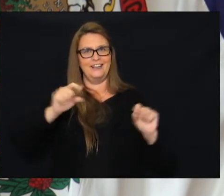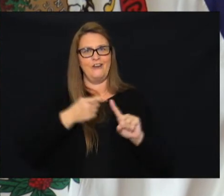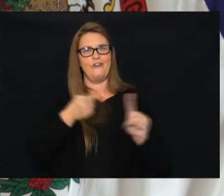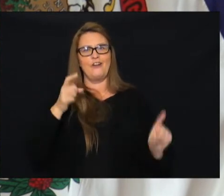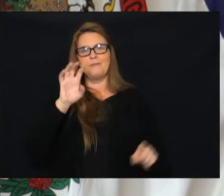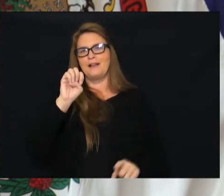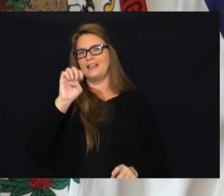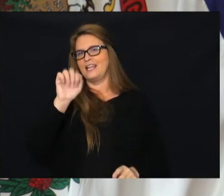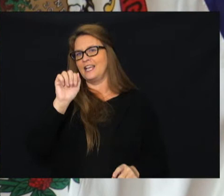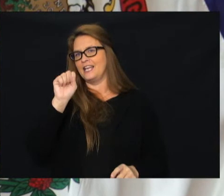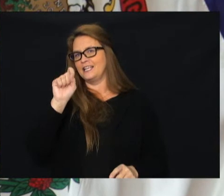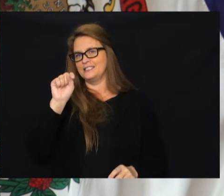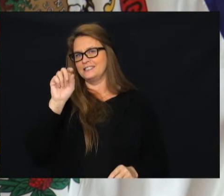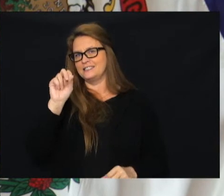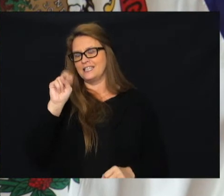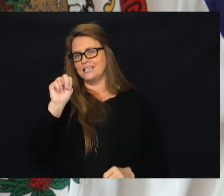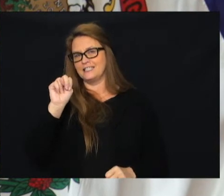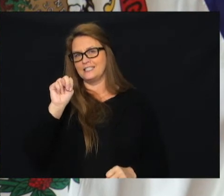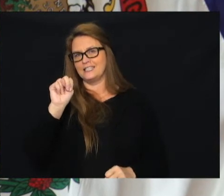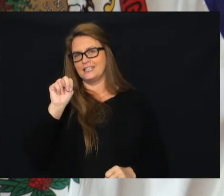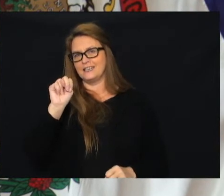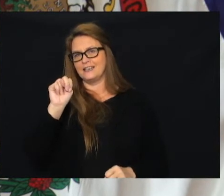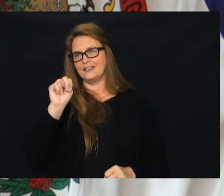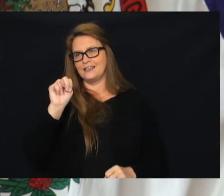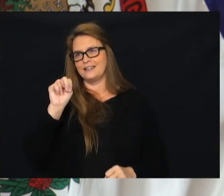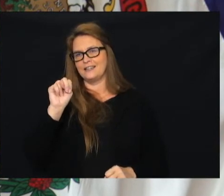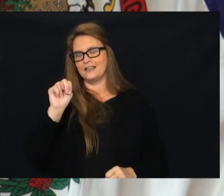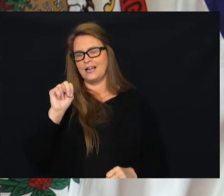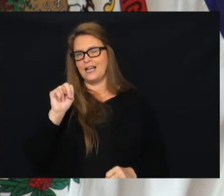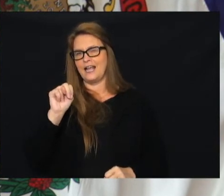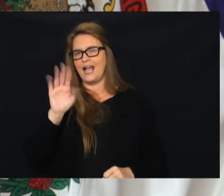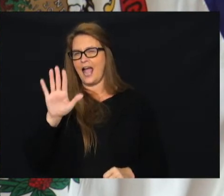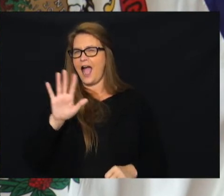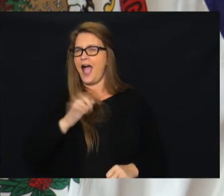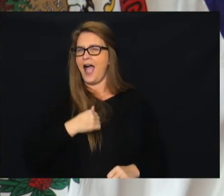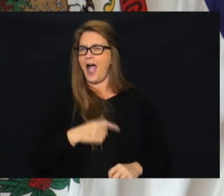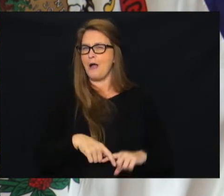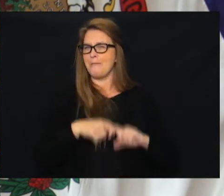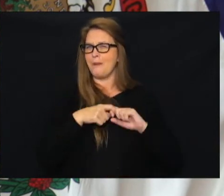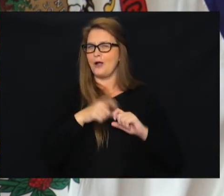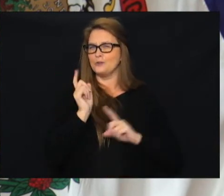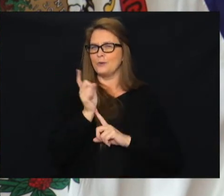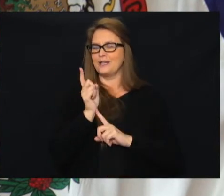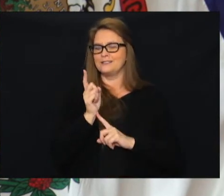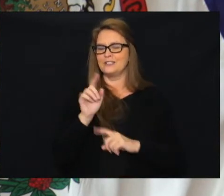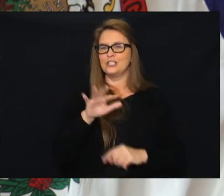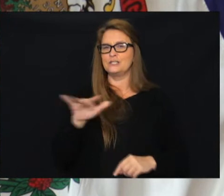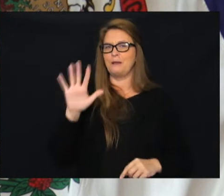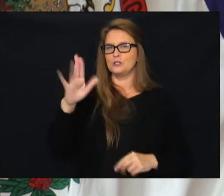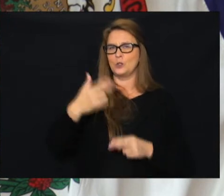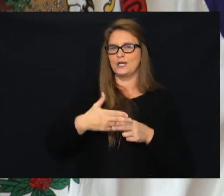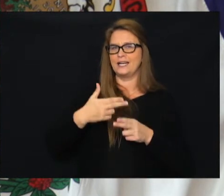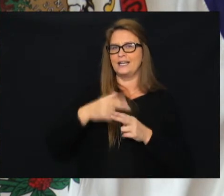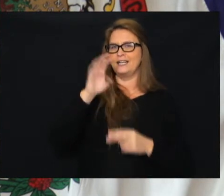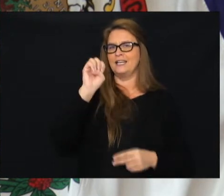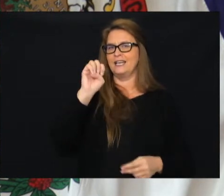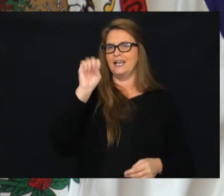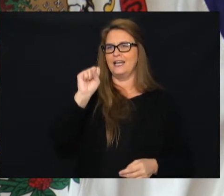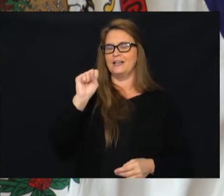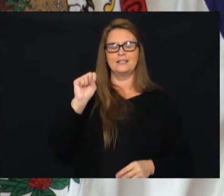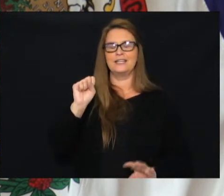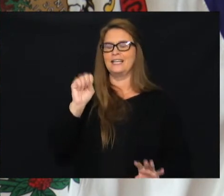Easton, and you know, and I paused just a second. You know, she spells her name